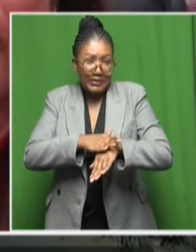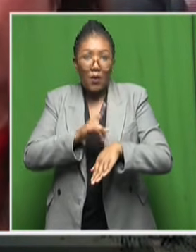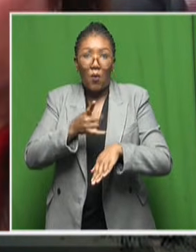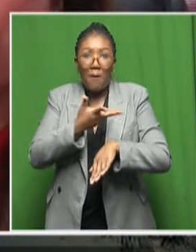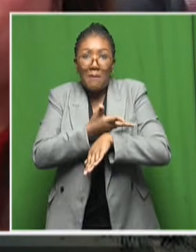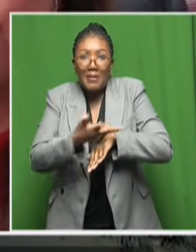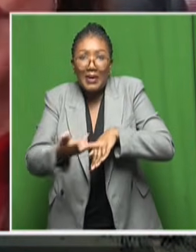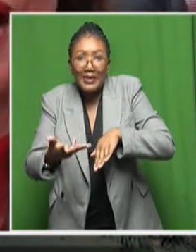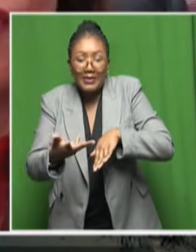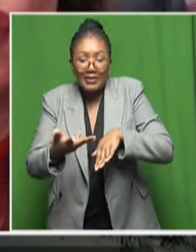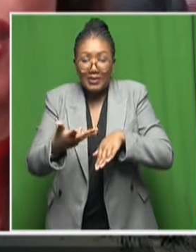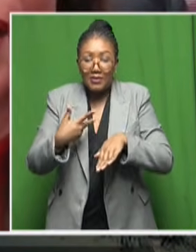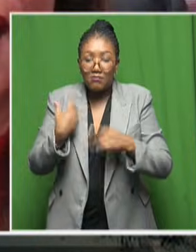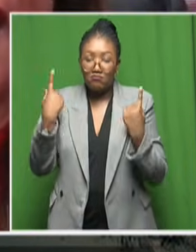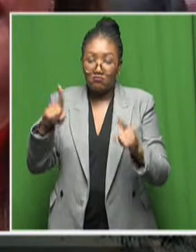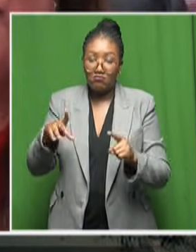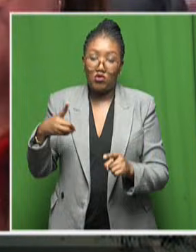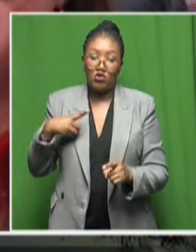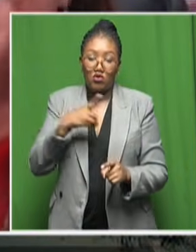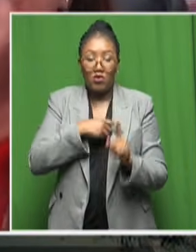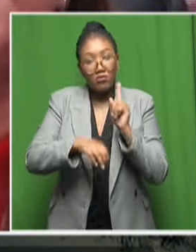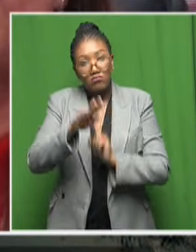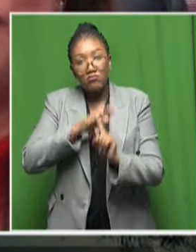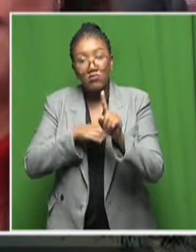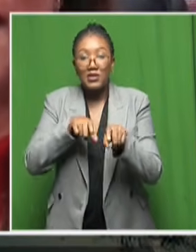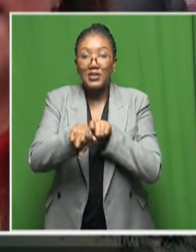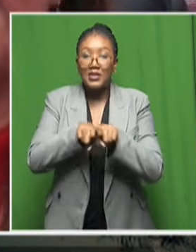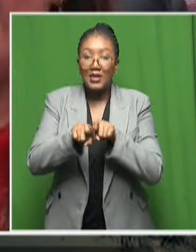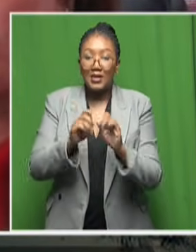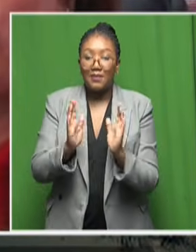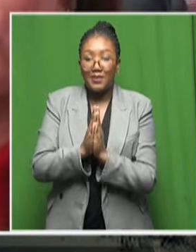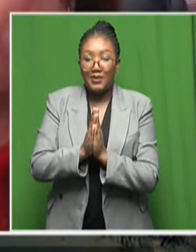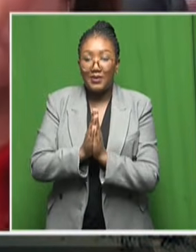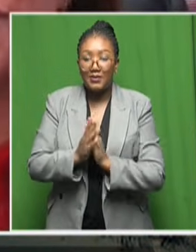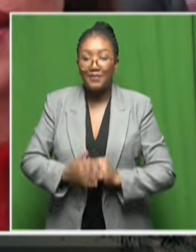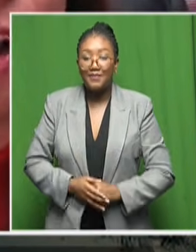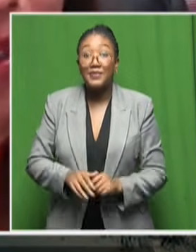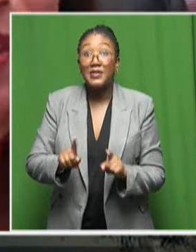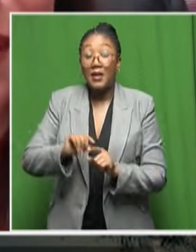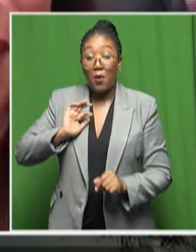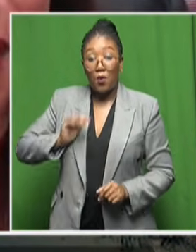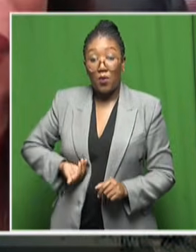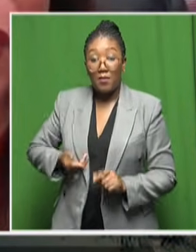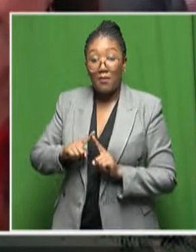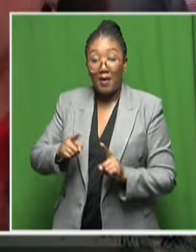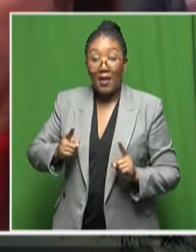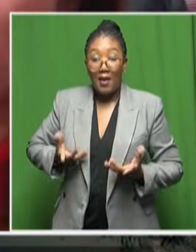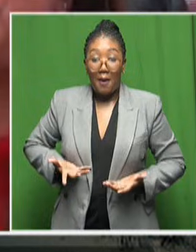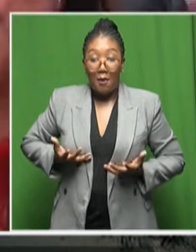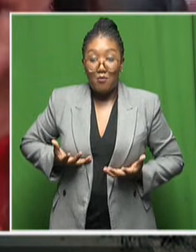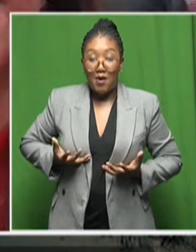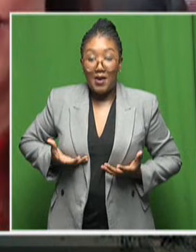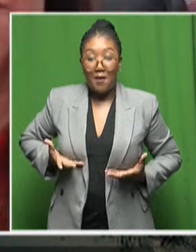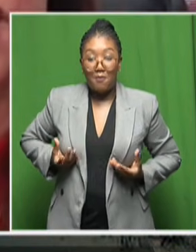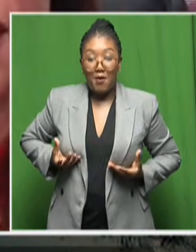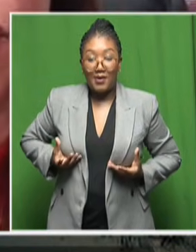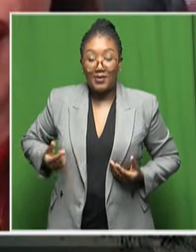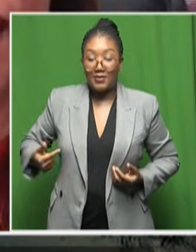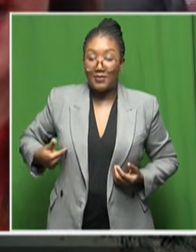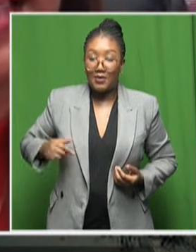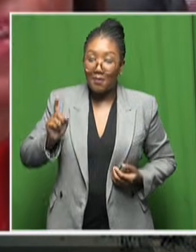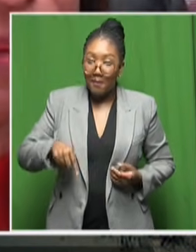bleeding for that matter, you need to go and have it checked. And Leanne, I want to say, like women do the self-breast examinations, we should be checking